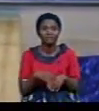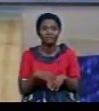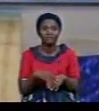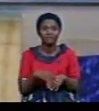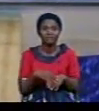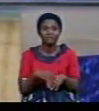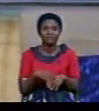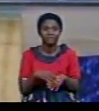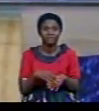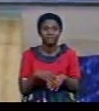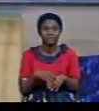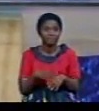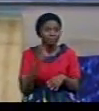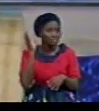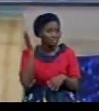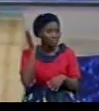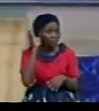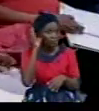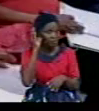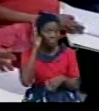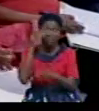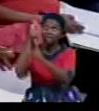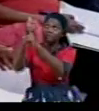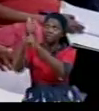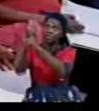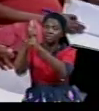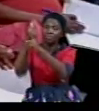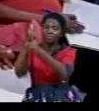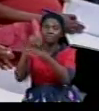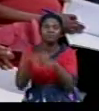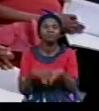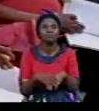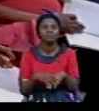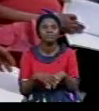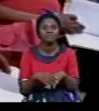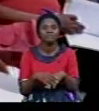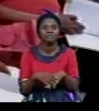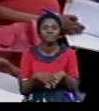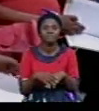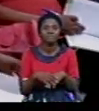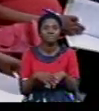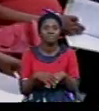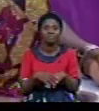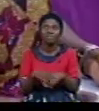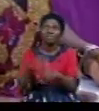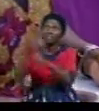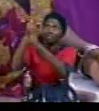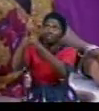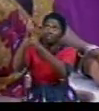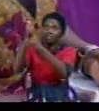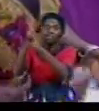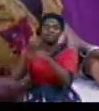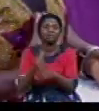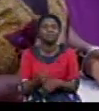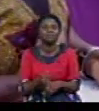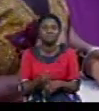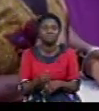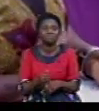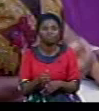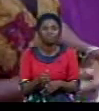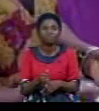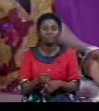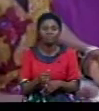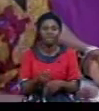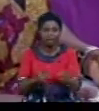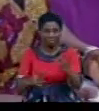are you there himself took Persona himself my